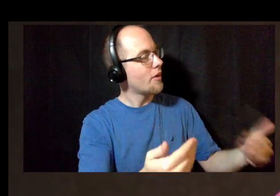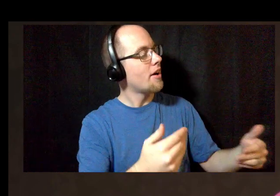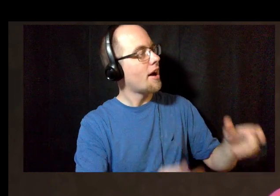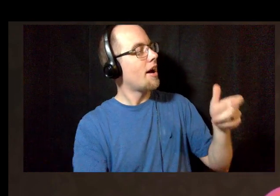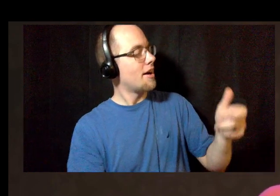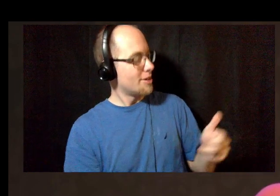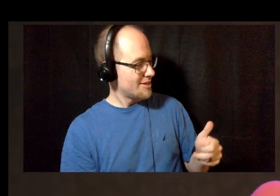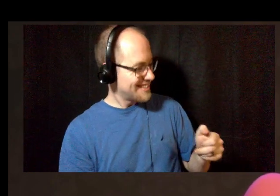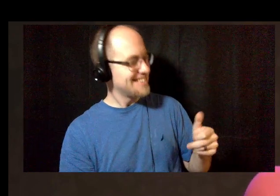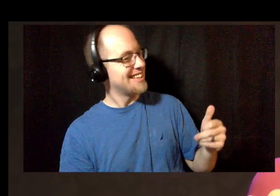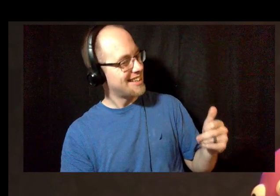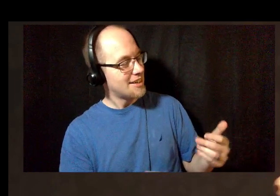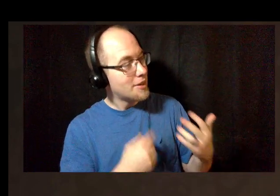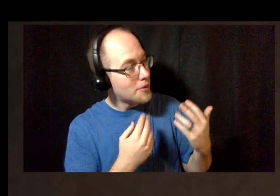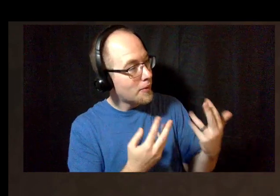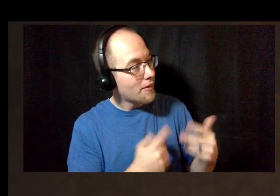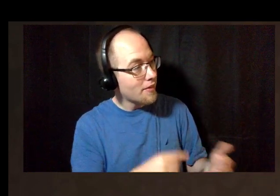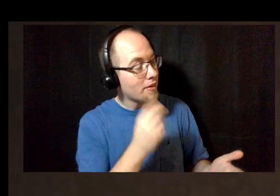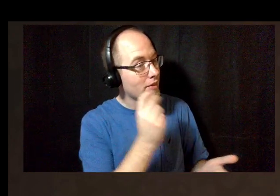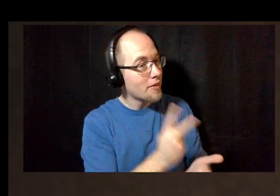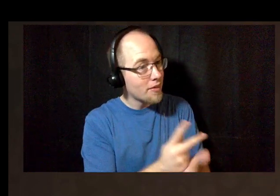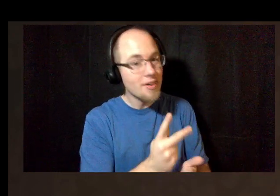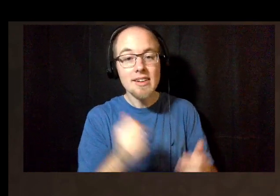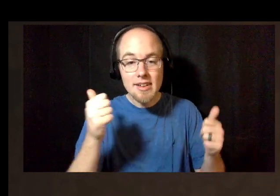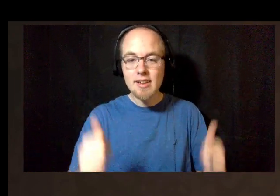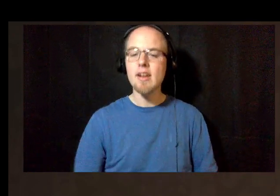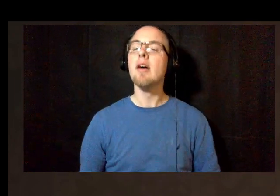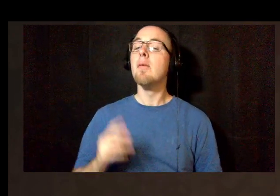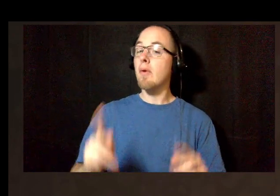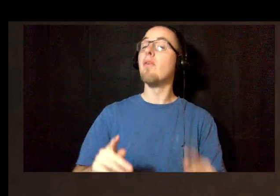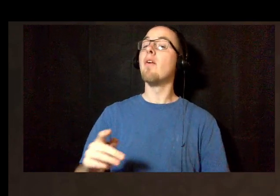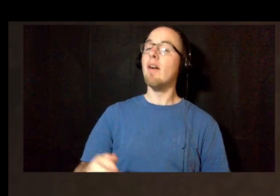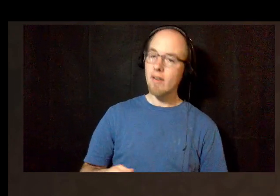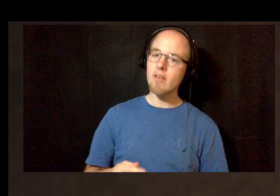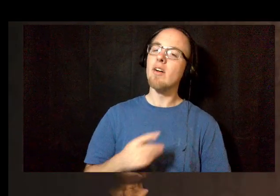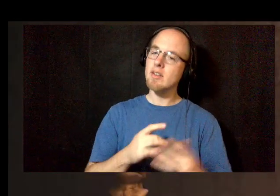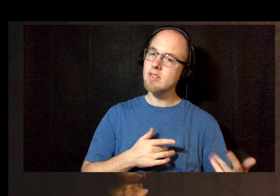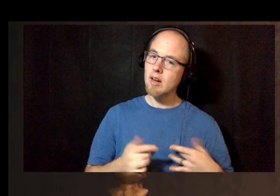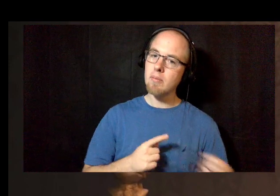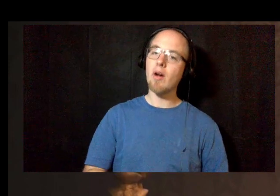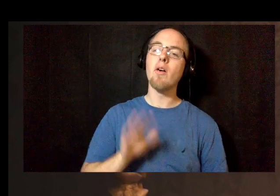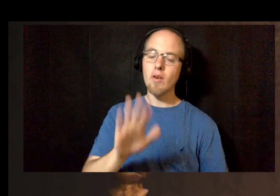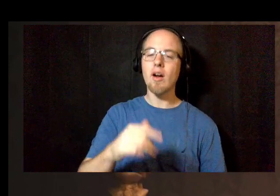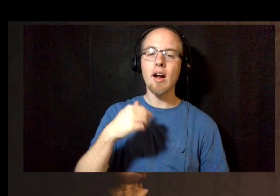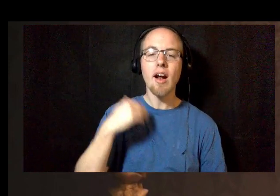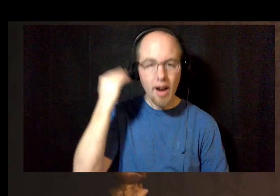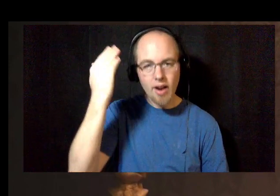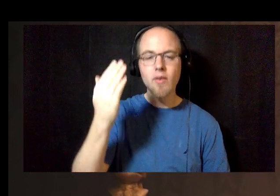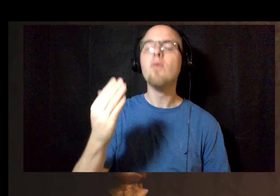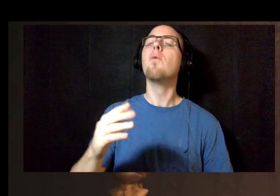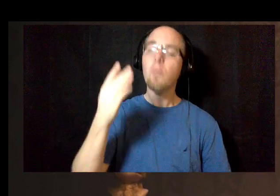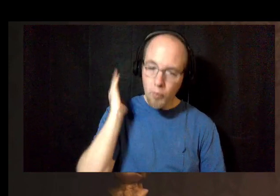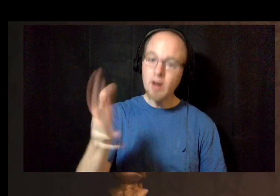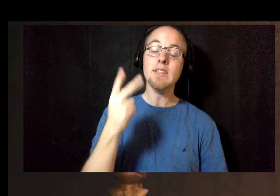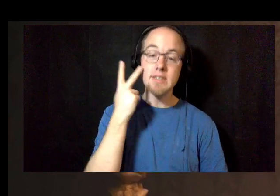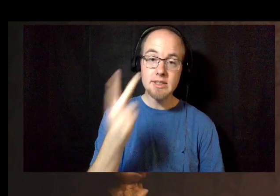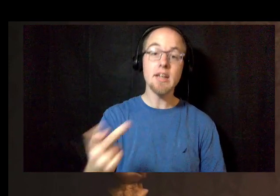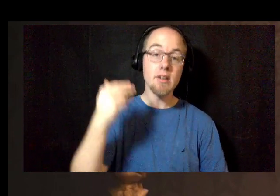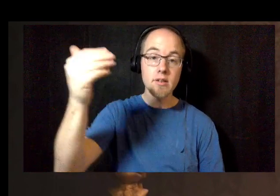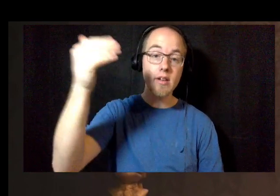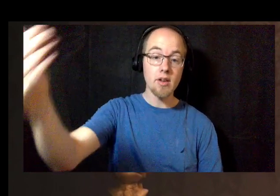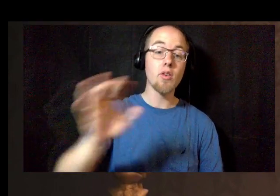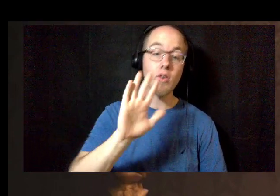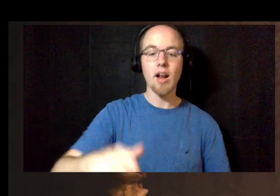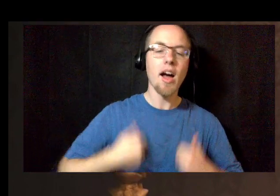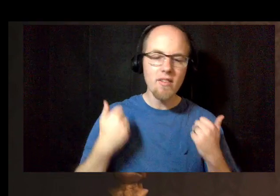for validation. The people who give a fuck about your head will at some point see it in real life. Fuck